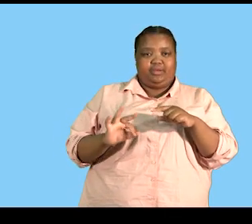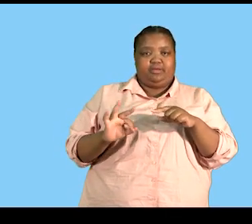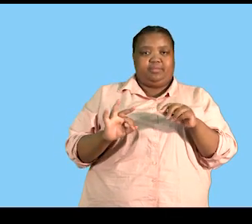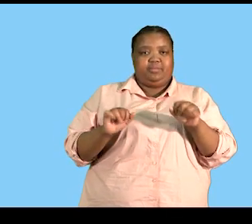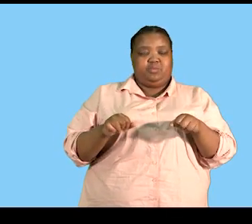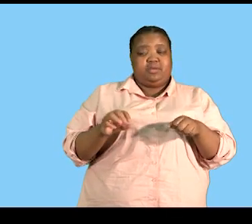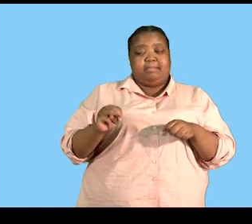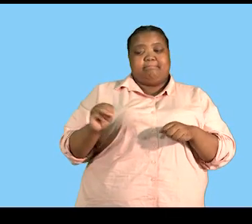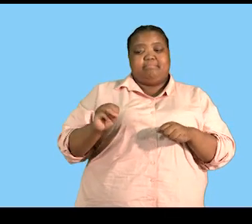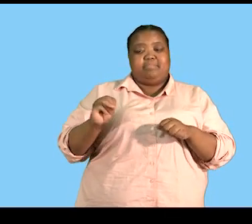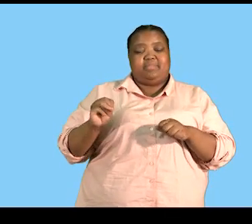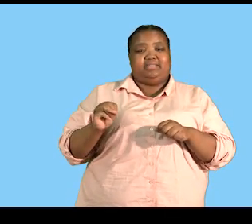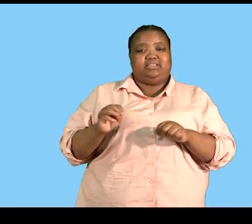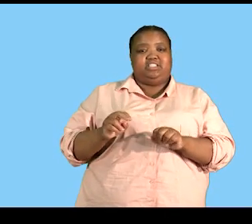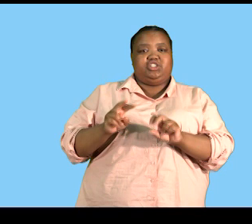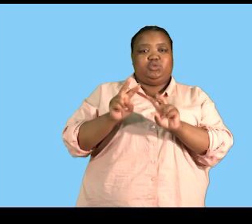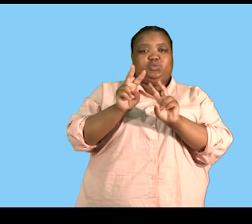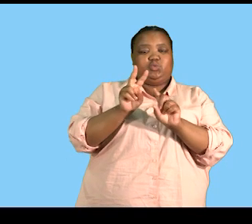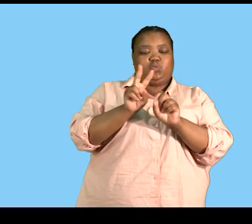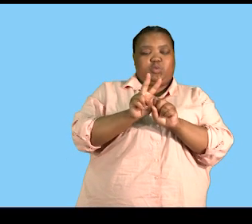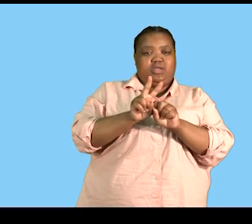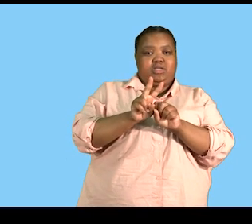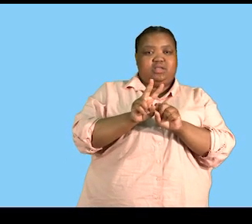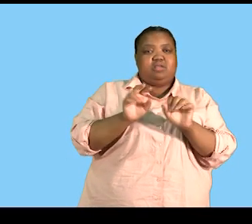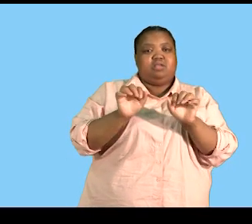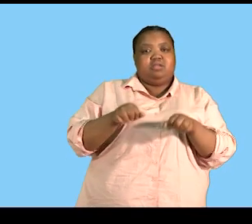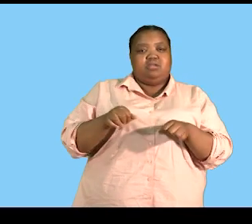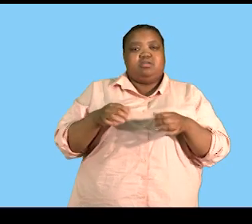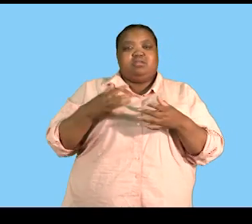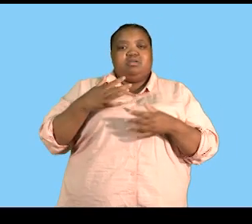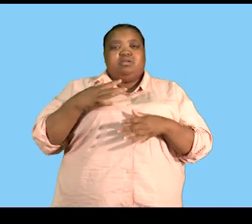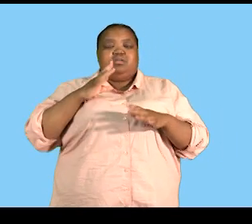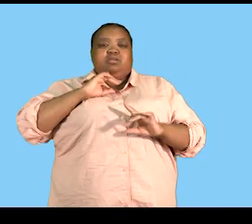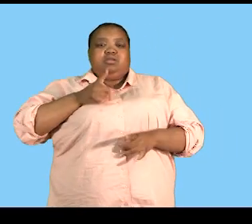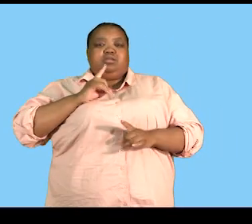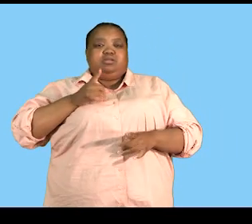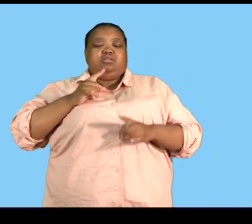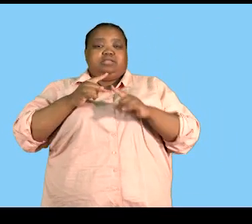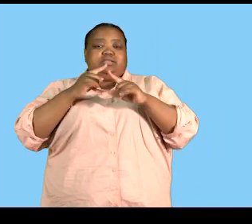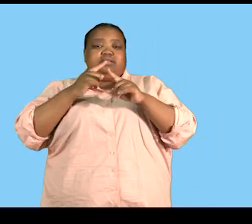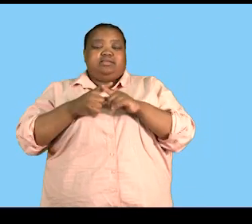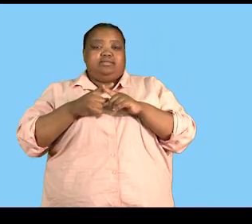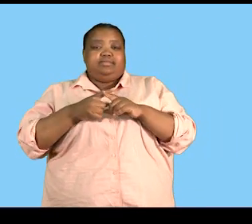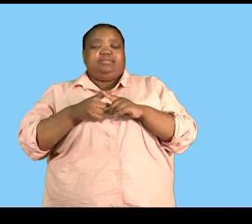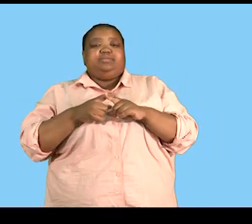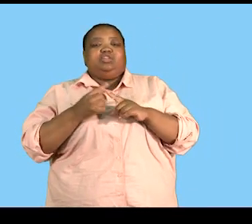divided by the 0.3 meters squared, and your answer